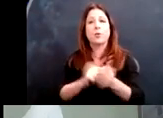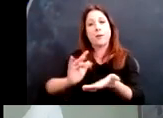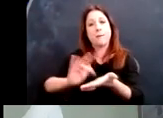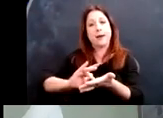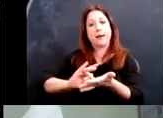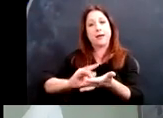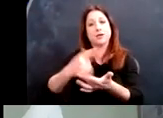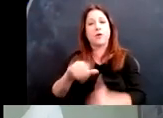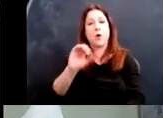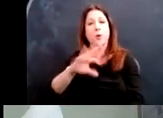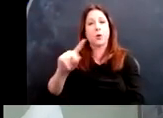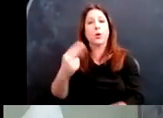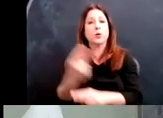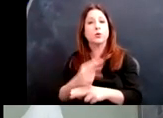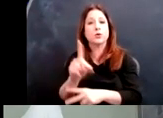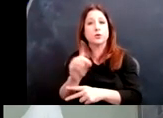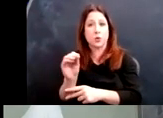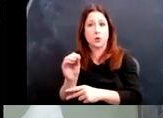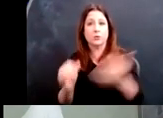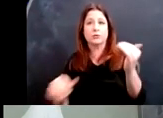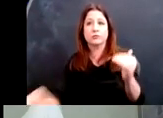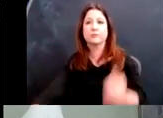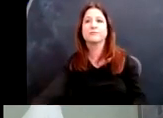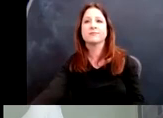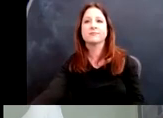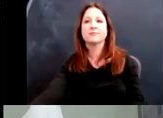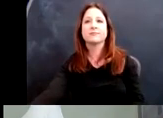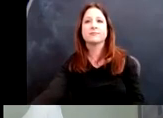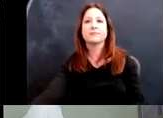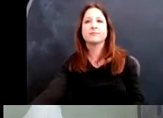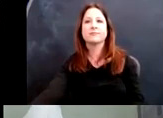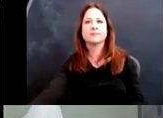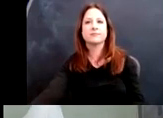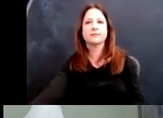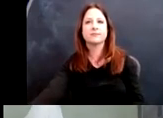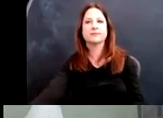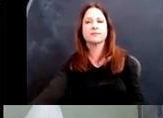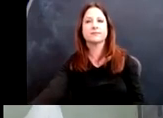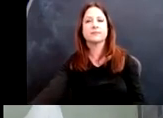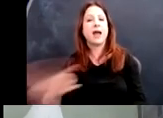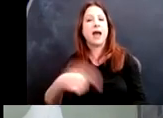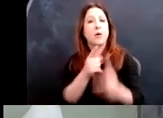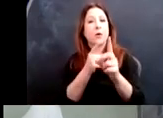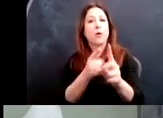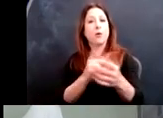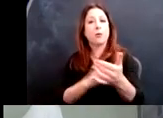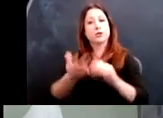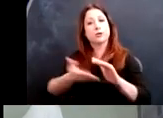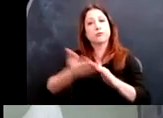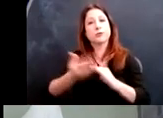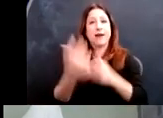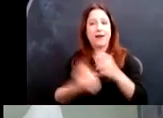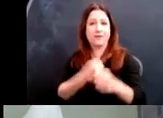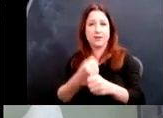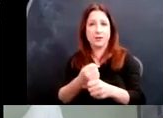opioid use disorder. If you go to the next slide, Hazel. And our goal, so this is a project that runs for 5 years, and we